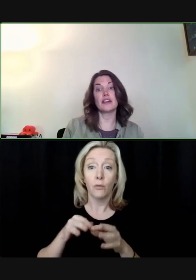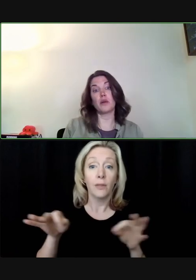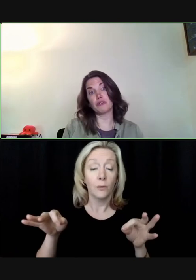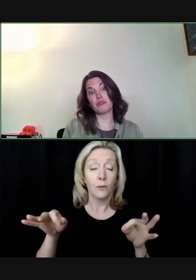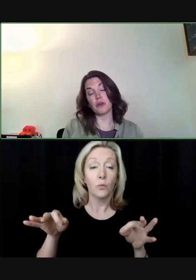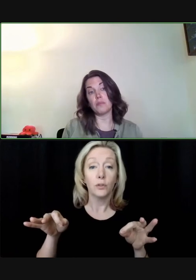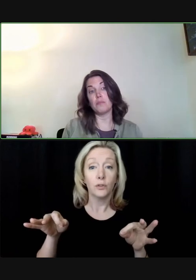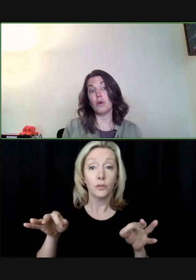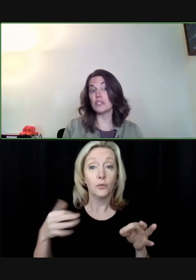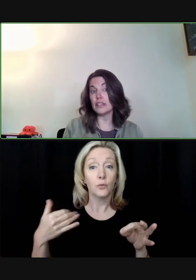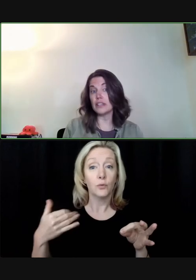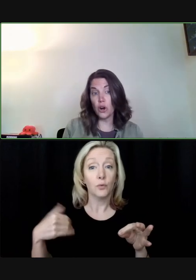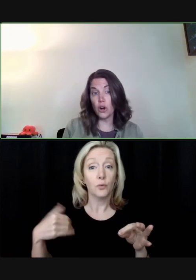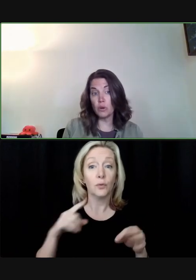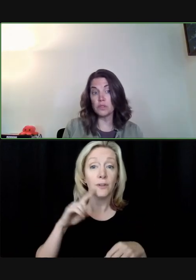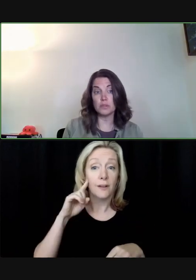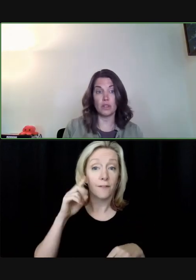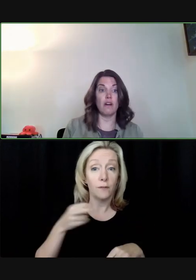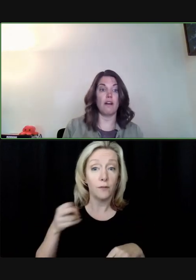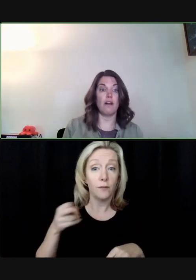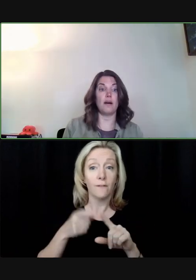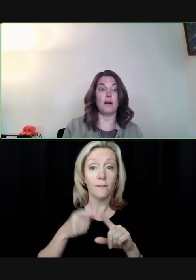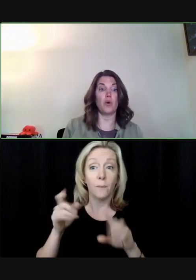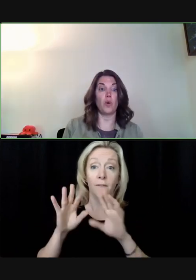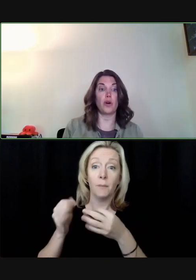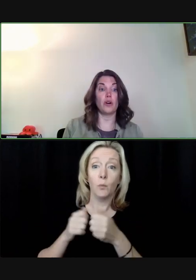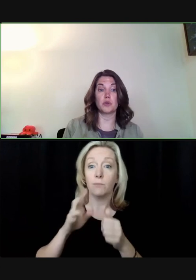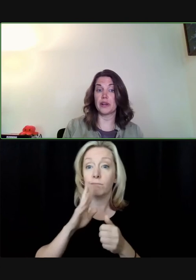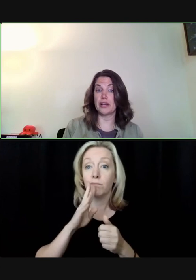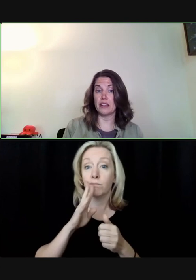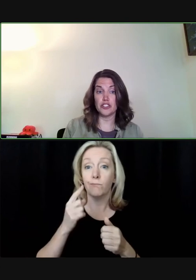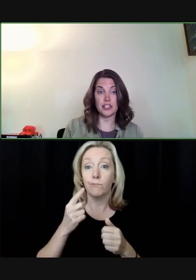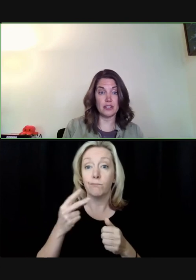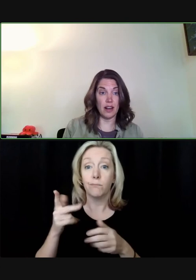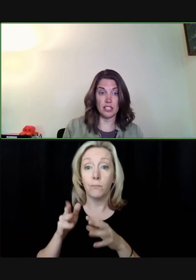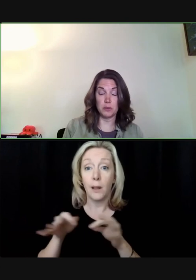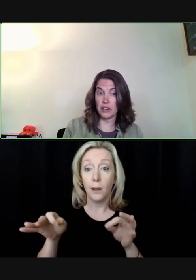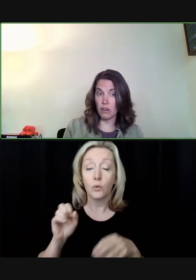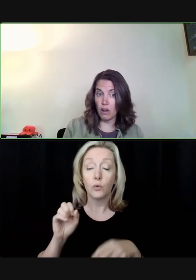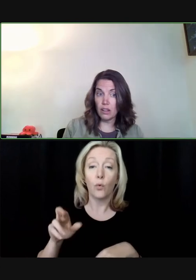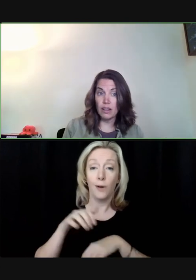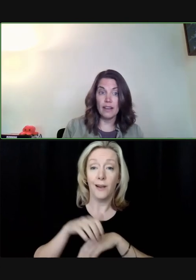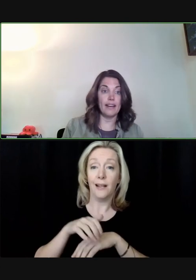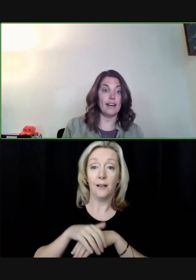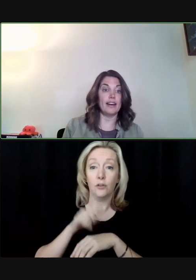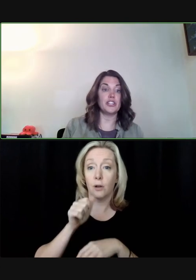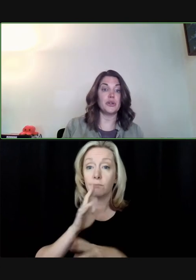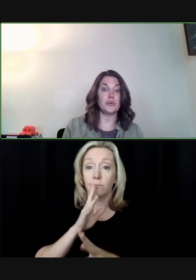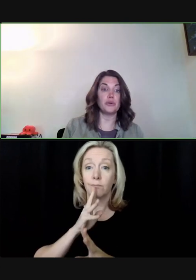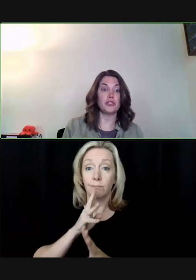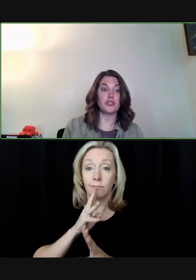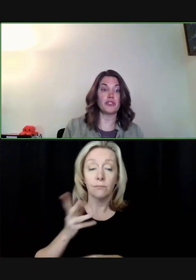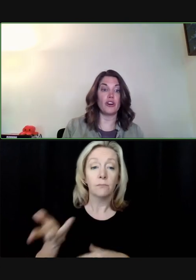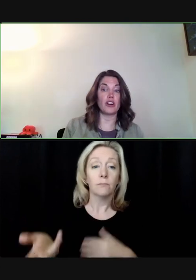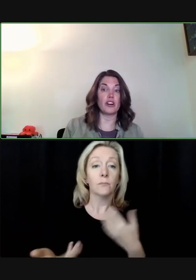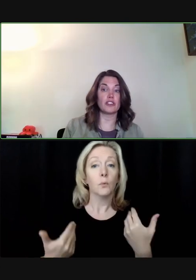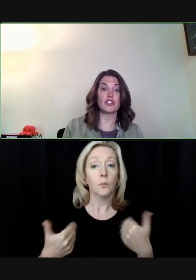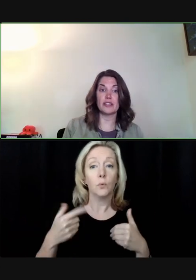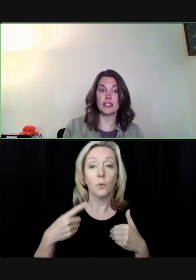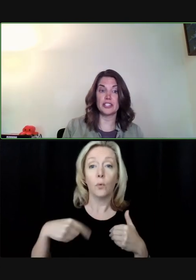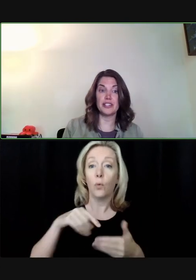hearing, coming from multilingual homes, or homes where English is not spoken at all, those